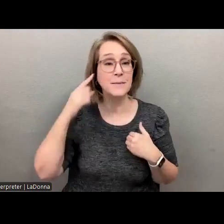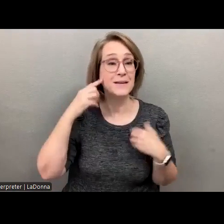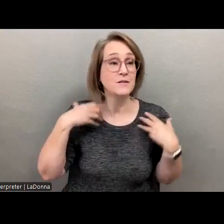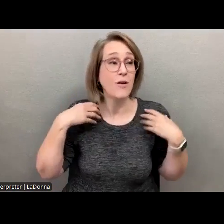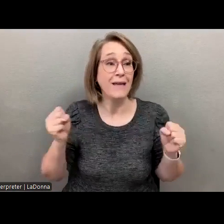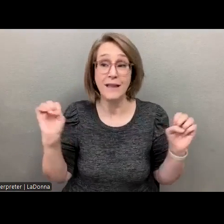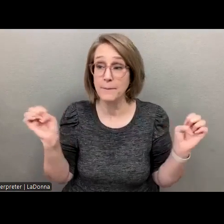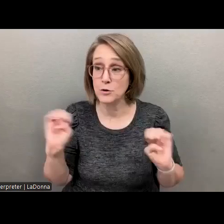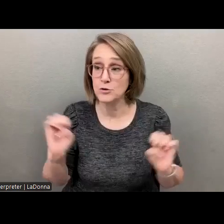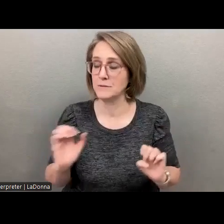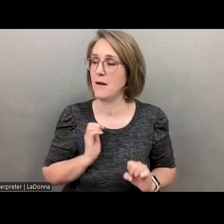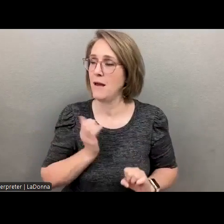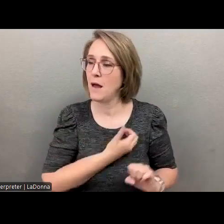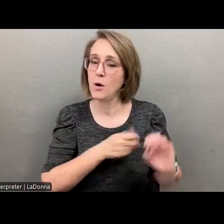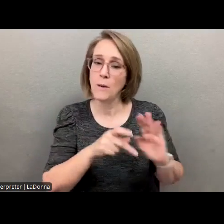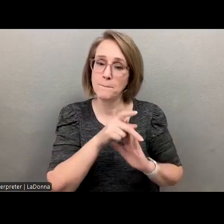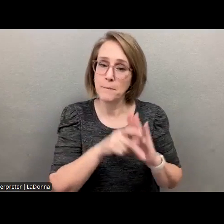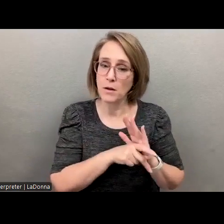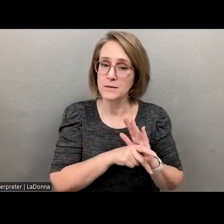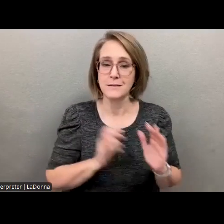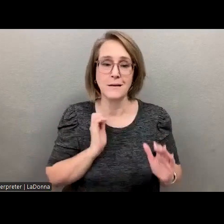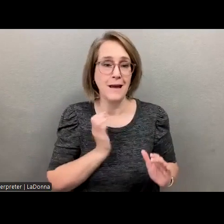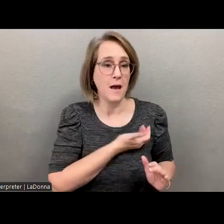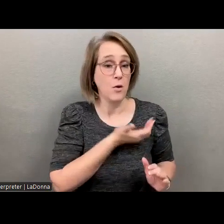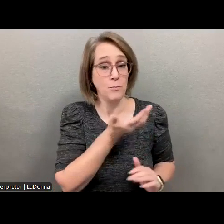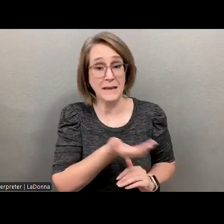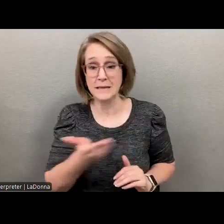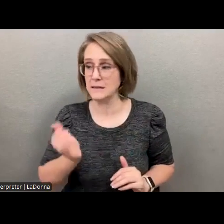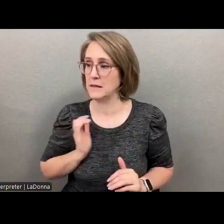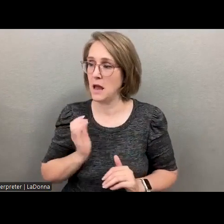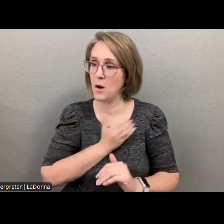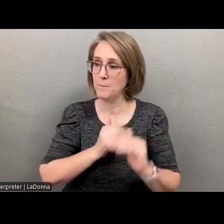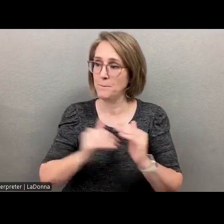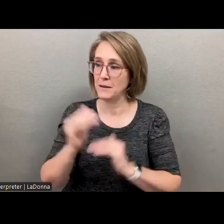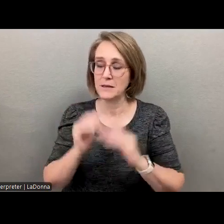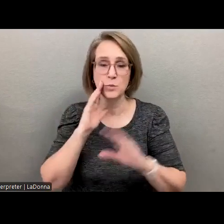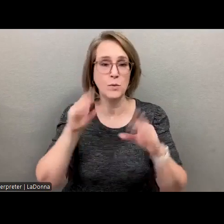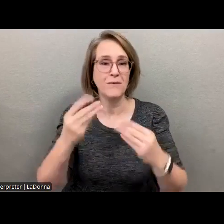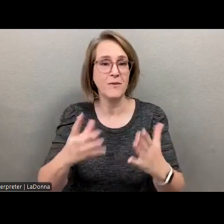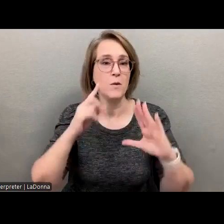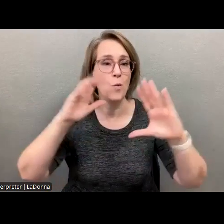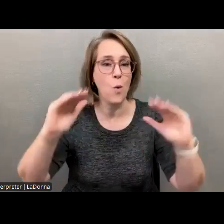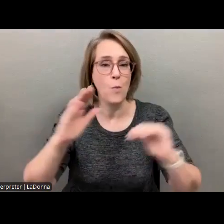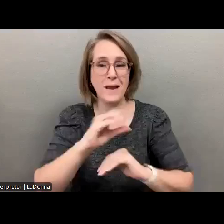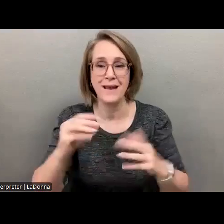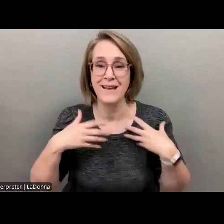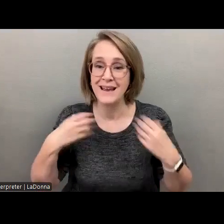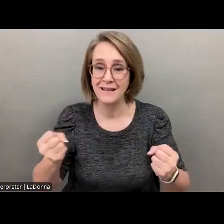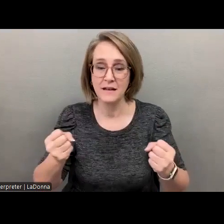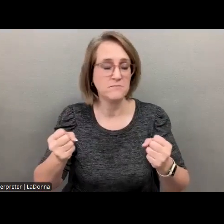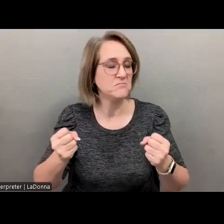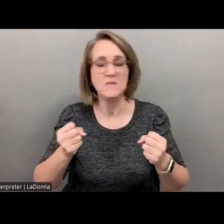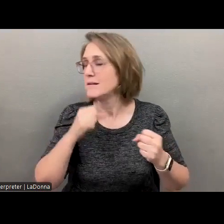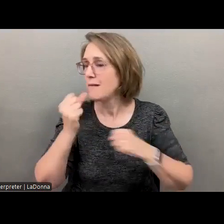policies, within our resources, within our physical walls, a place of hope and healing, not a place of